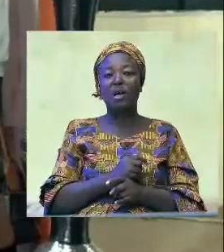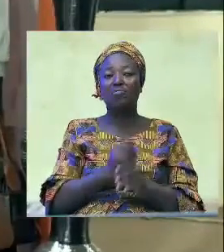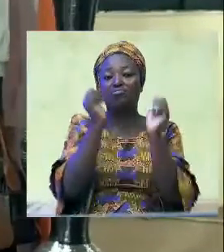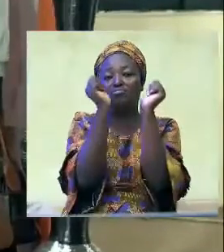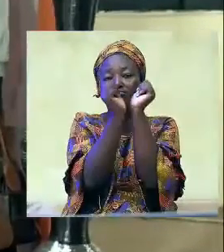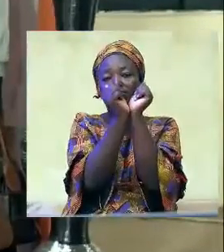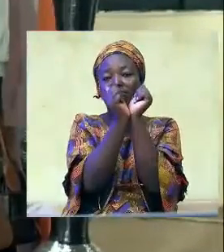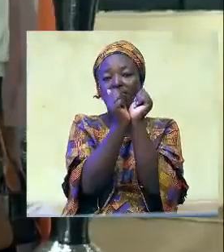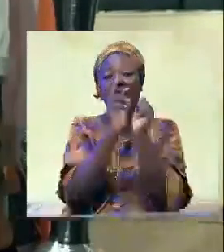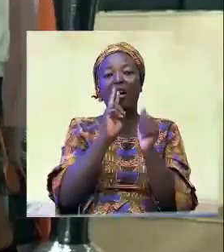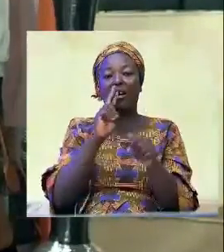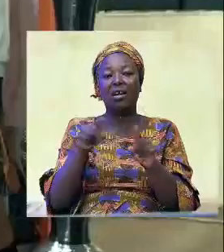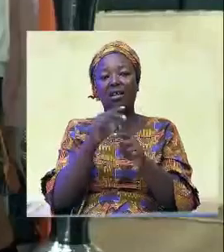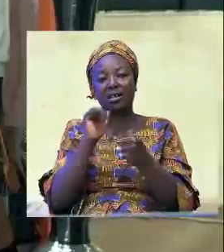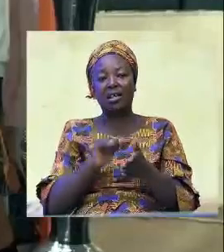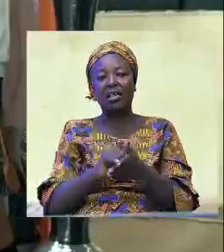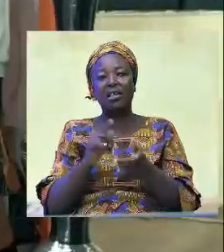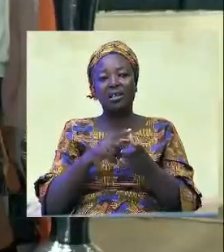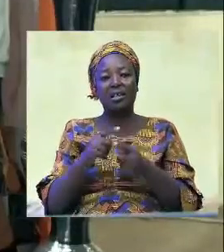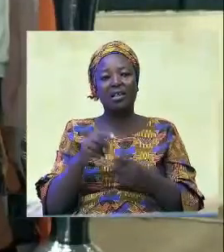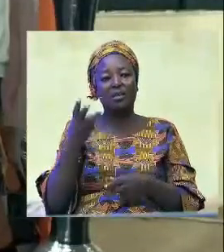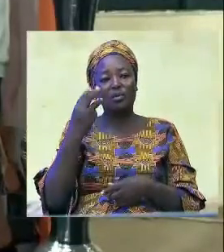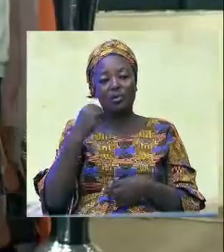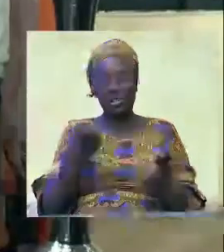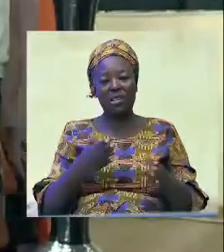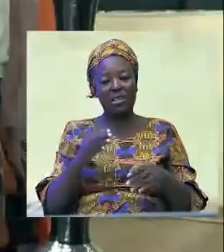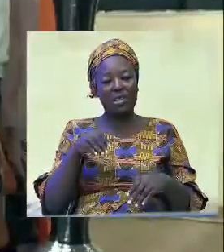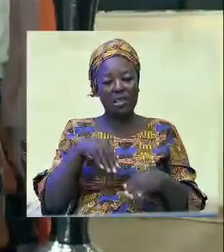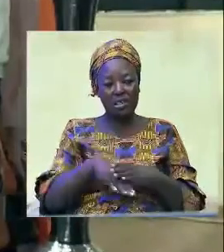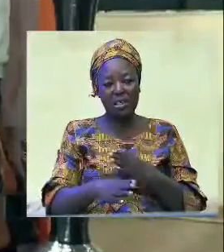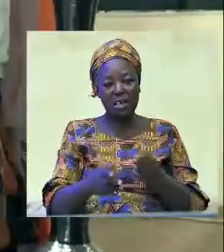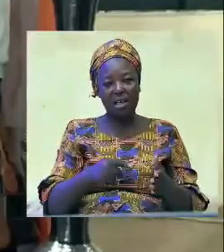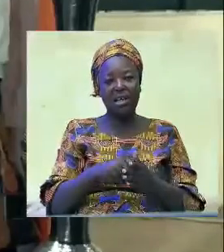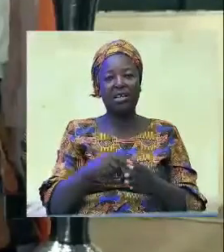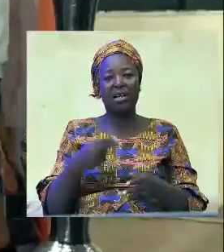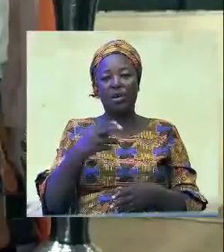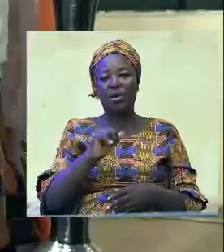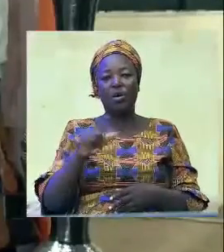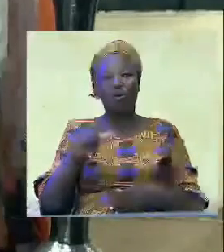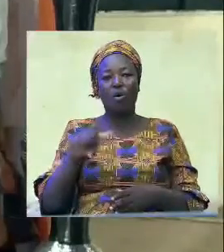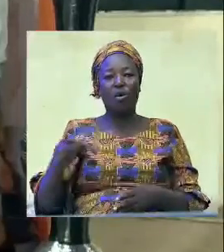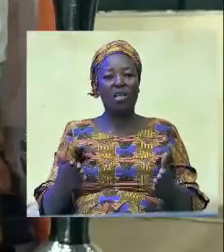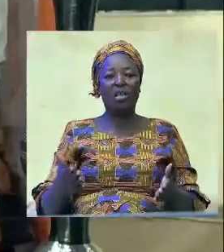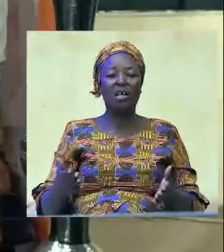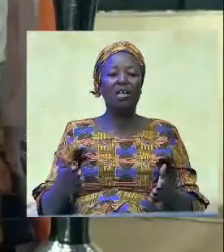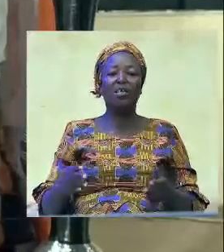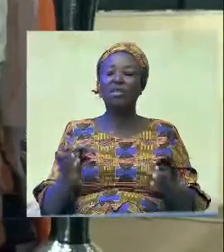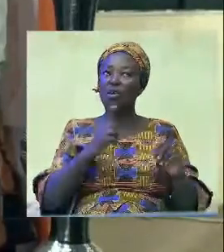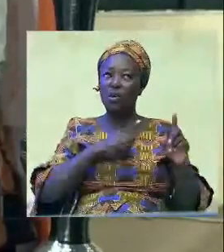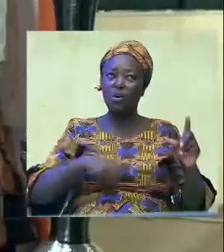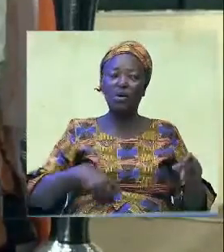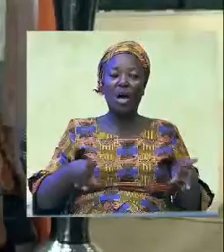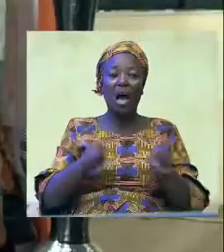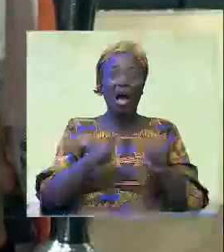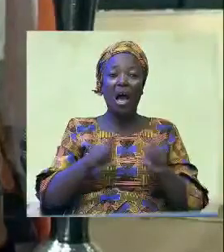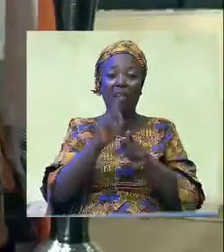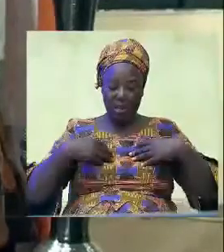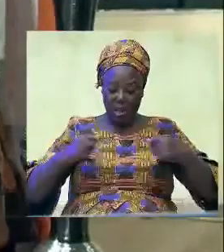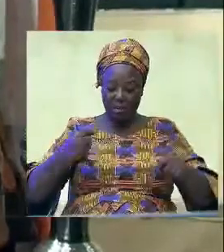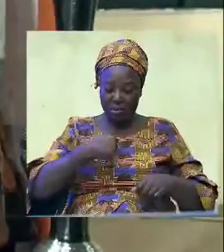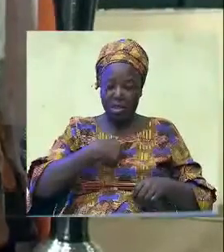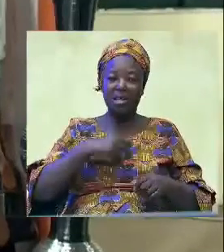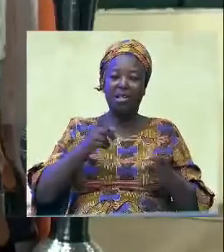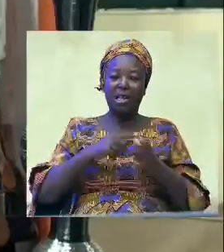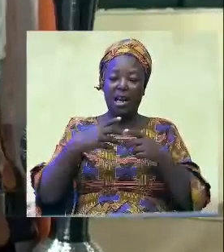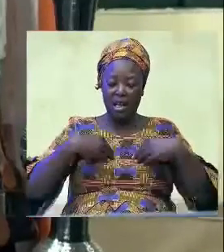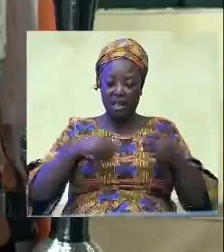When I chained her on one iron like that, I chained her leg, chained her there. We stayed there. I was inside the hall here praying for her. Say, God,